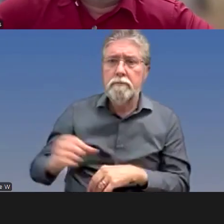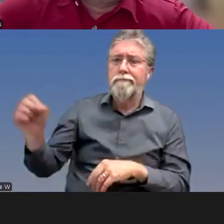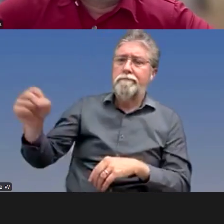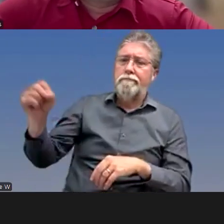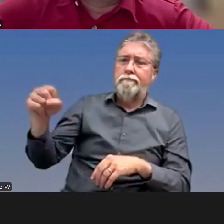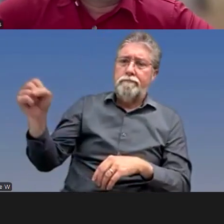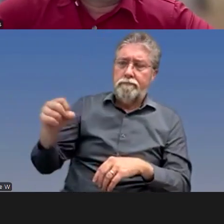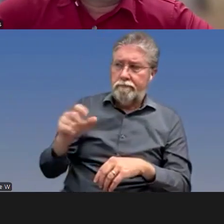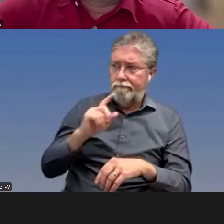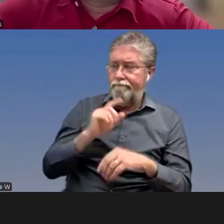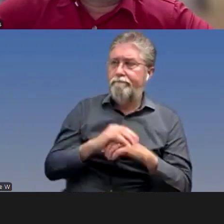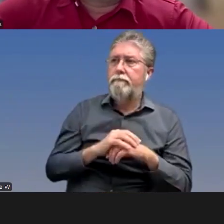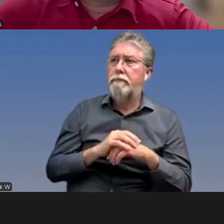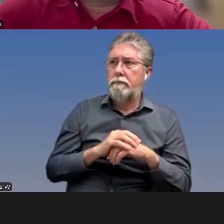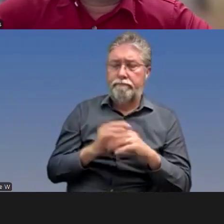Yeah.